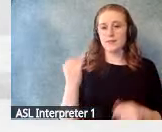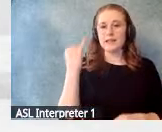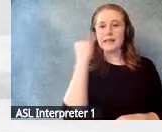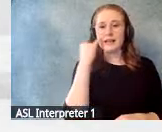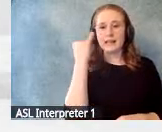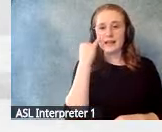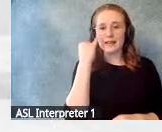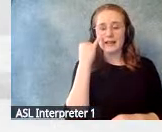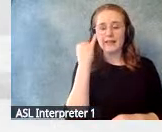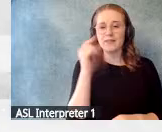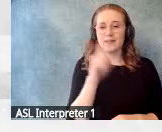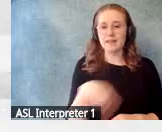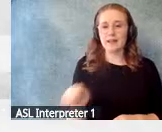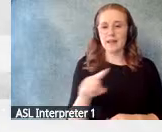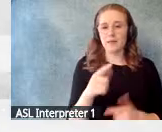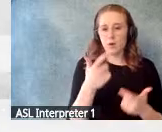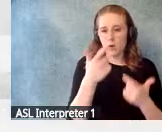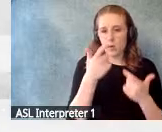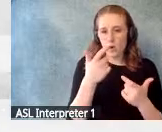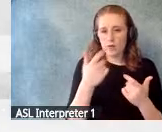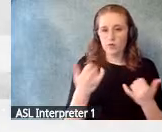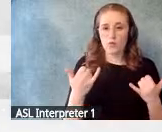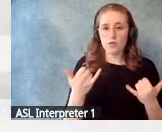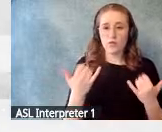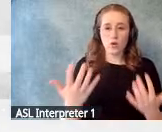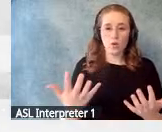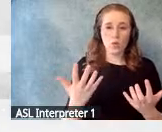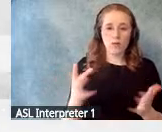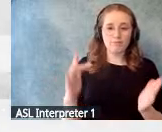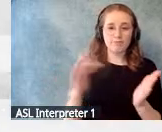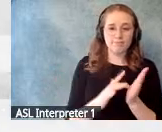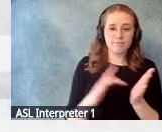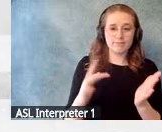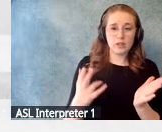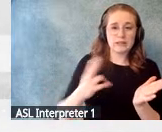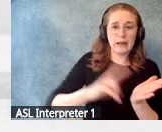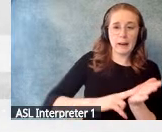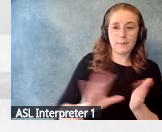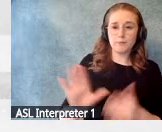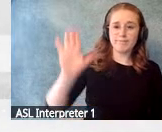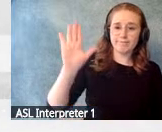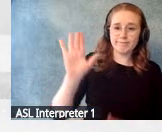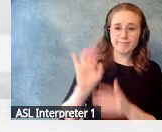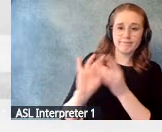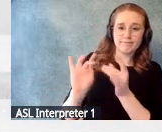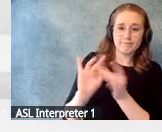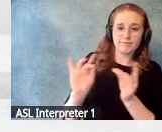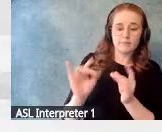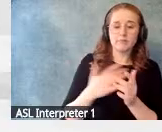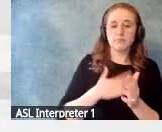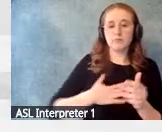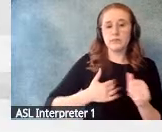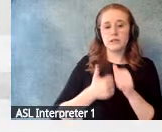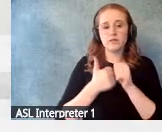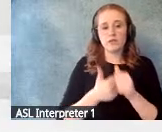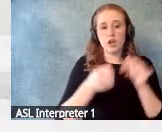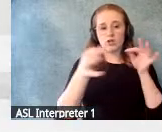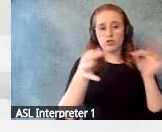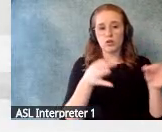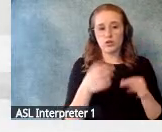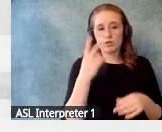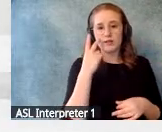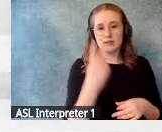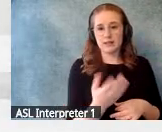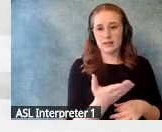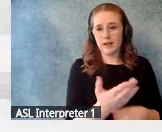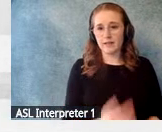anybody is watching and wants to provide a testimony, please follow the instructions that you're seeing on the